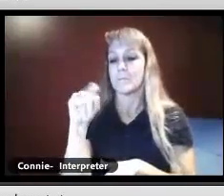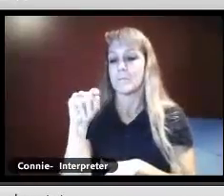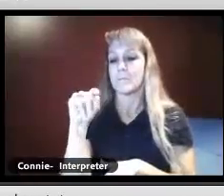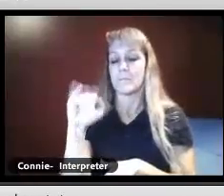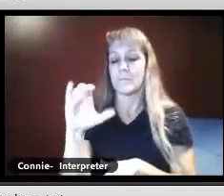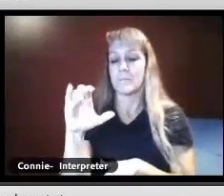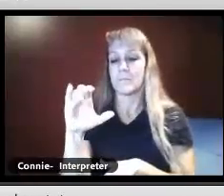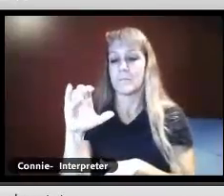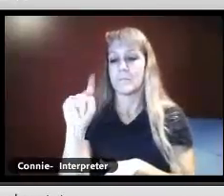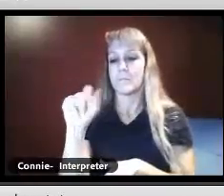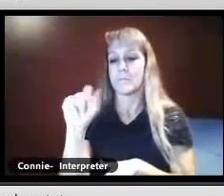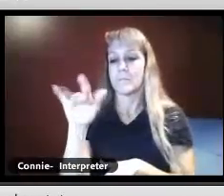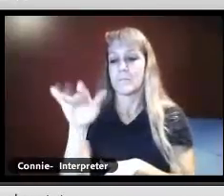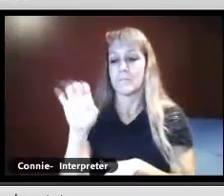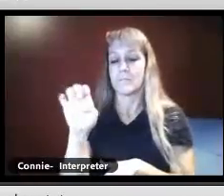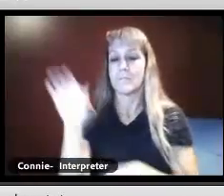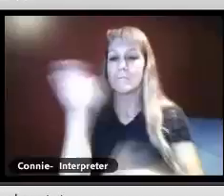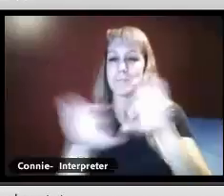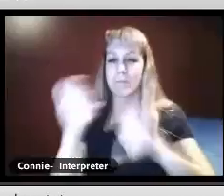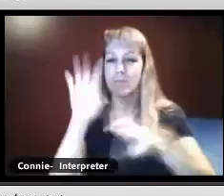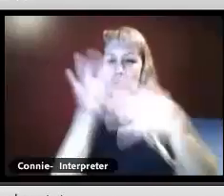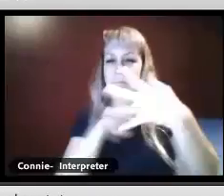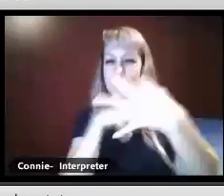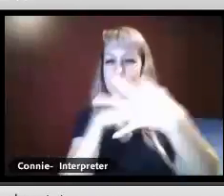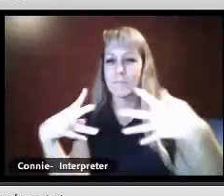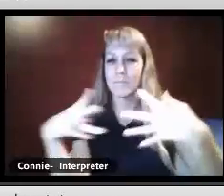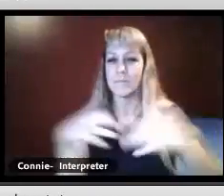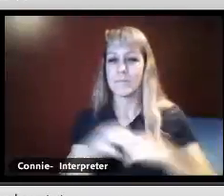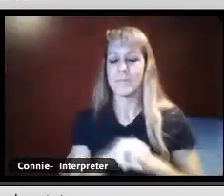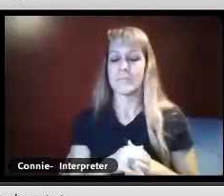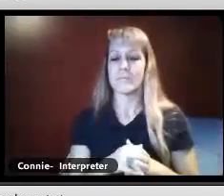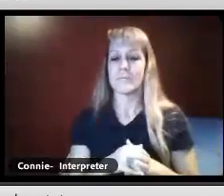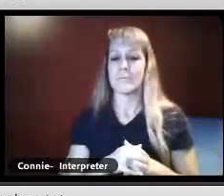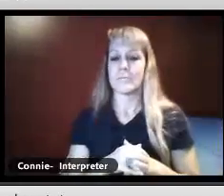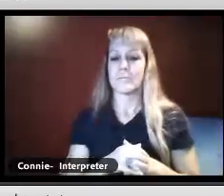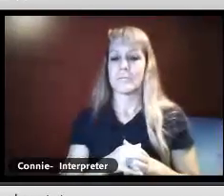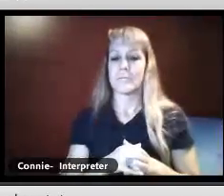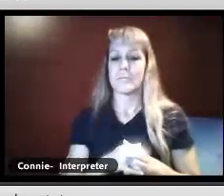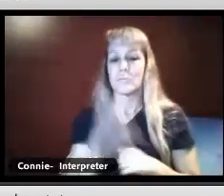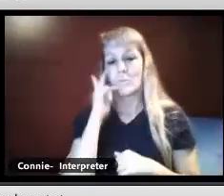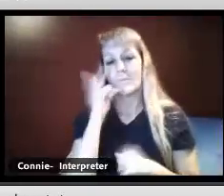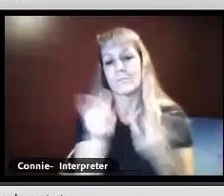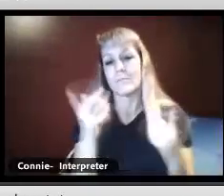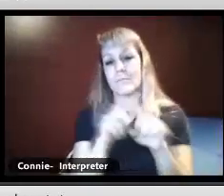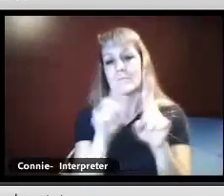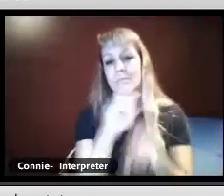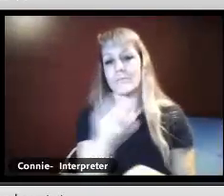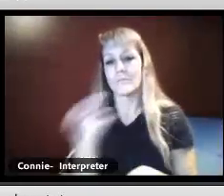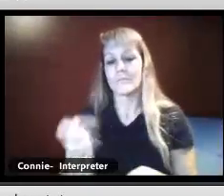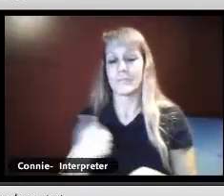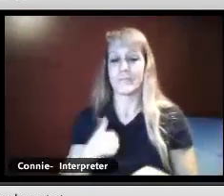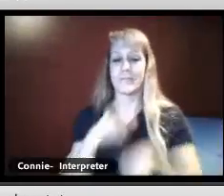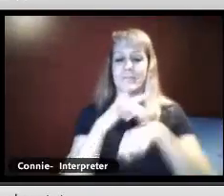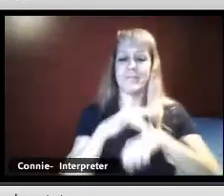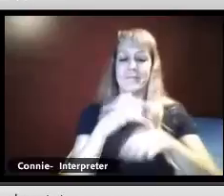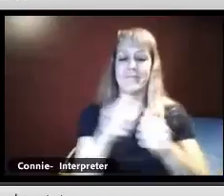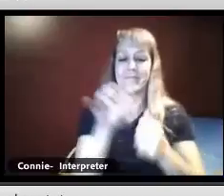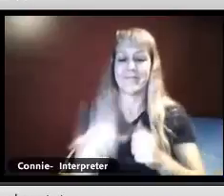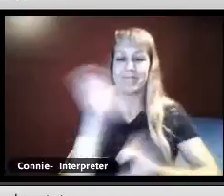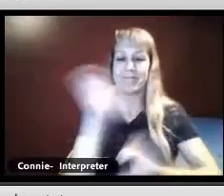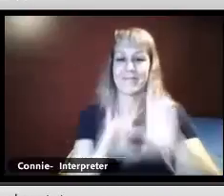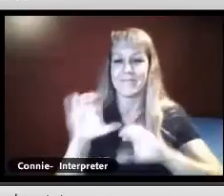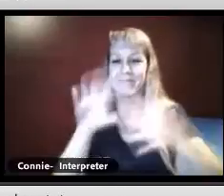You're going to see other resources today related to the periodic table. I have a minor obsession or preoccupation with the periodic